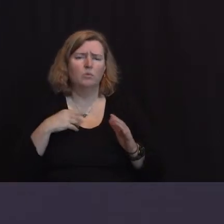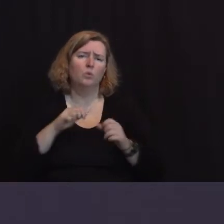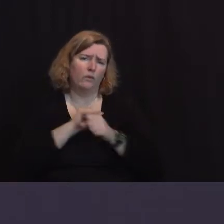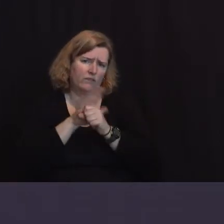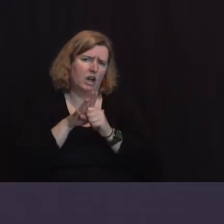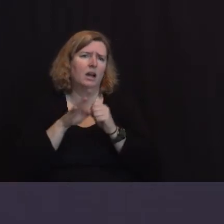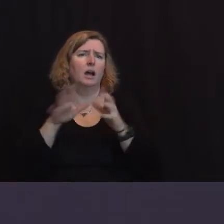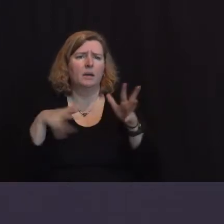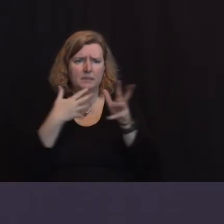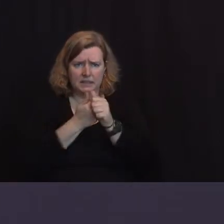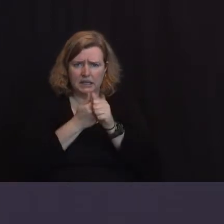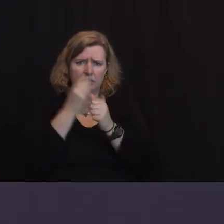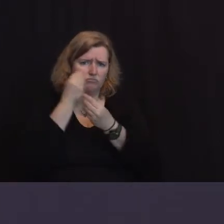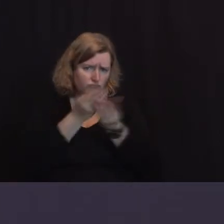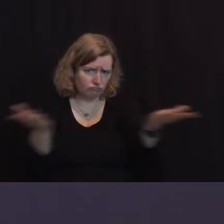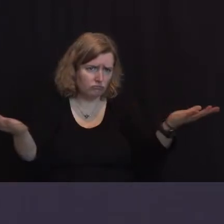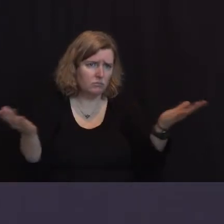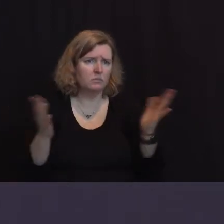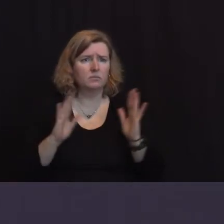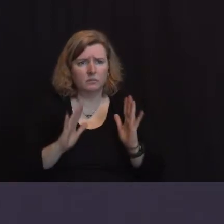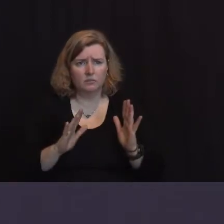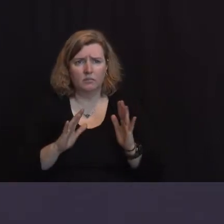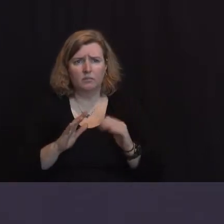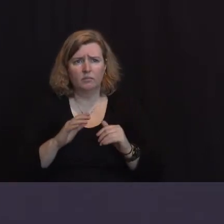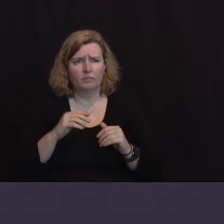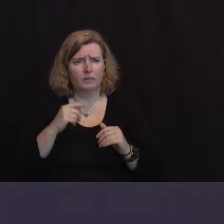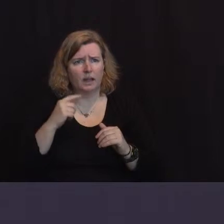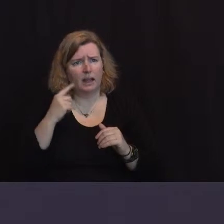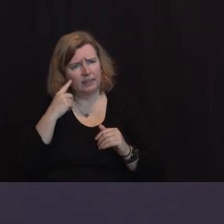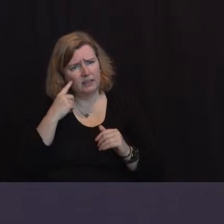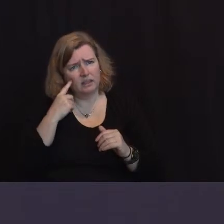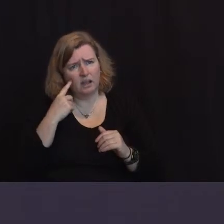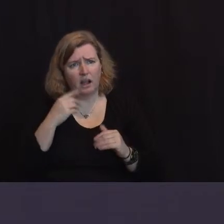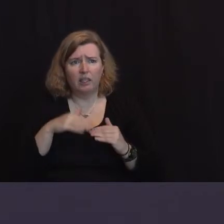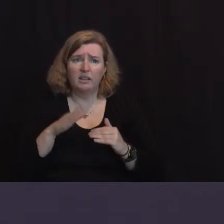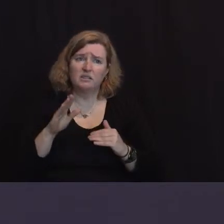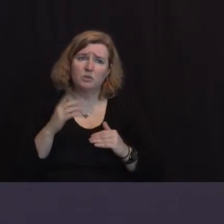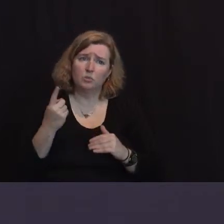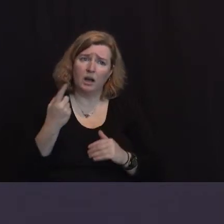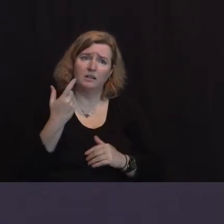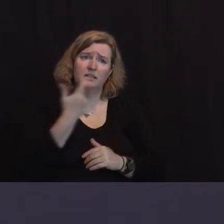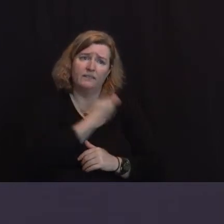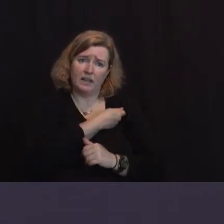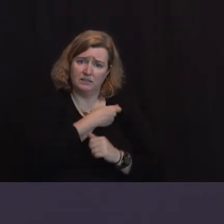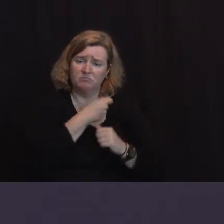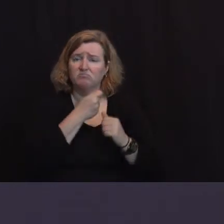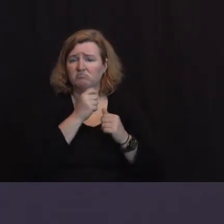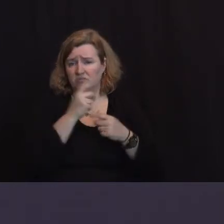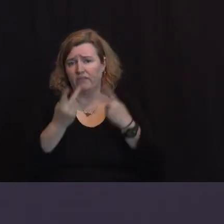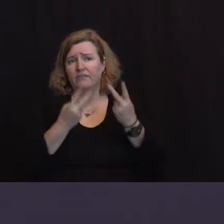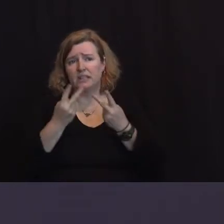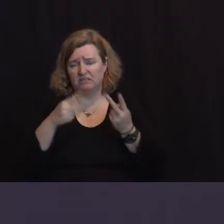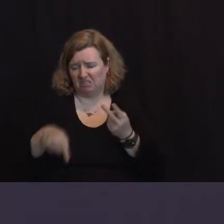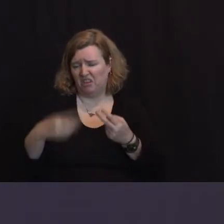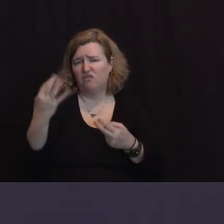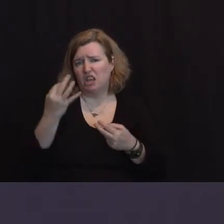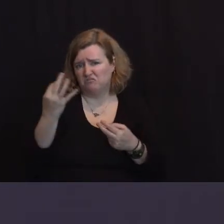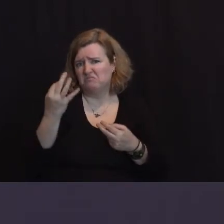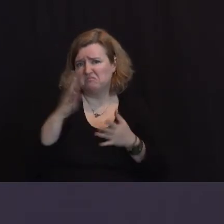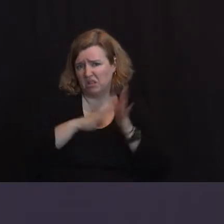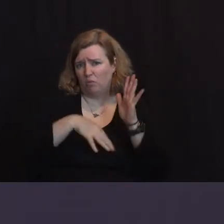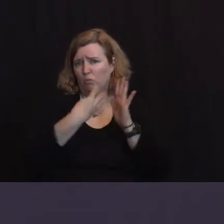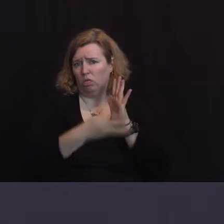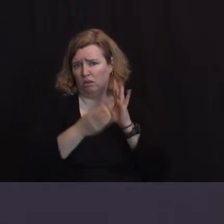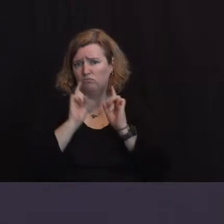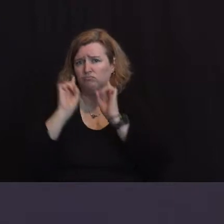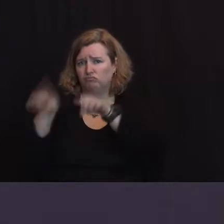And we will likely be on the road. I know I've got at least one vaccination visit on Friday, and we'll keep you posted, but we'll probably stay in the